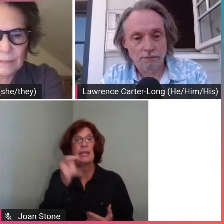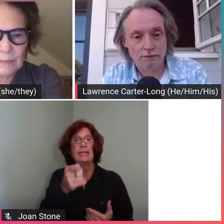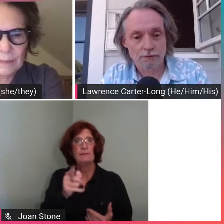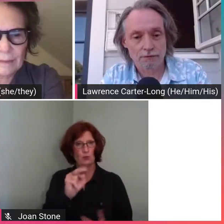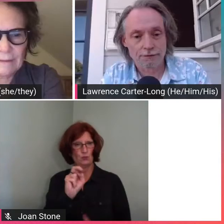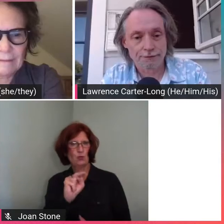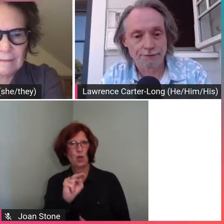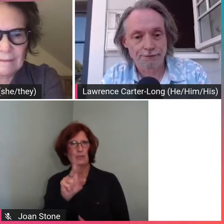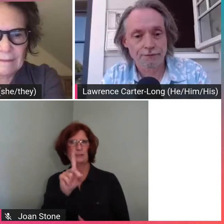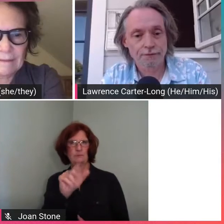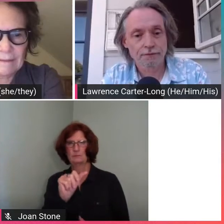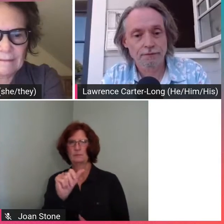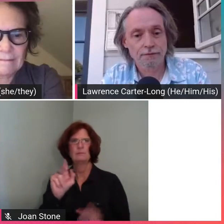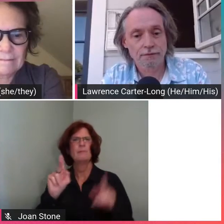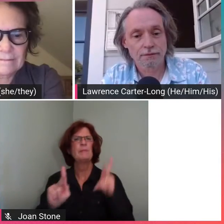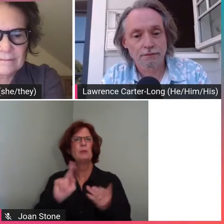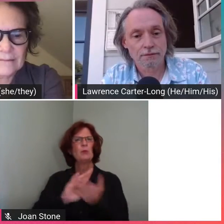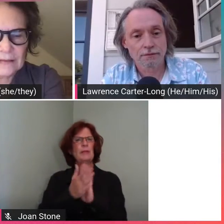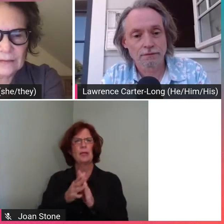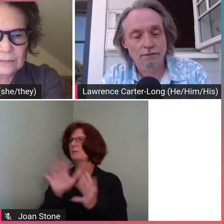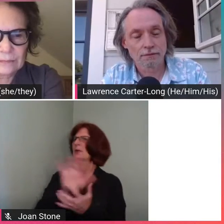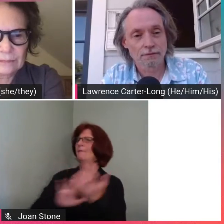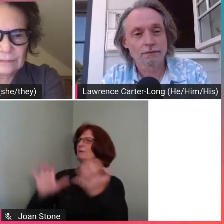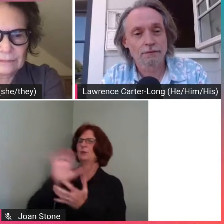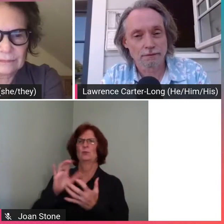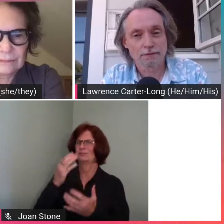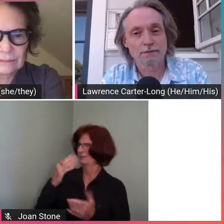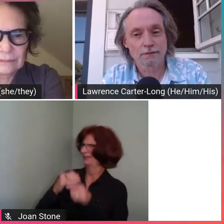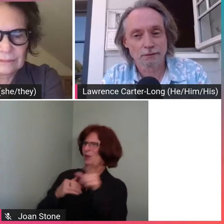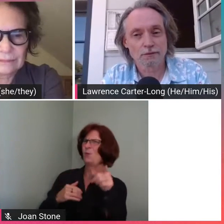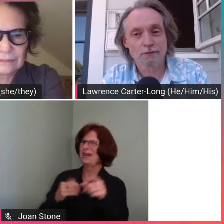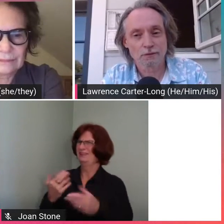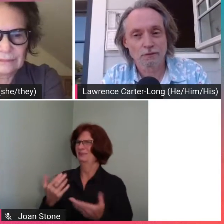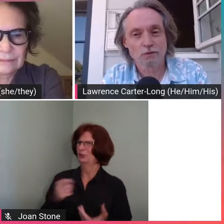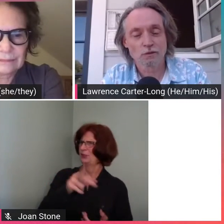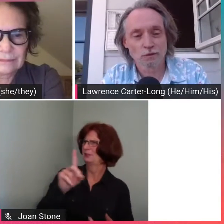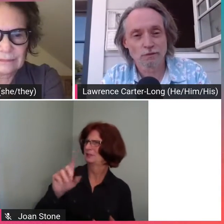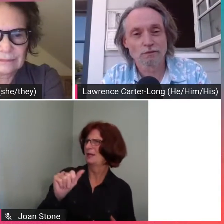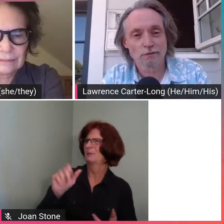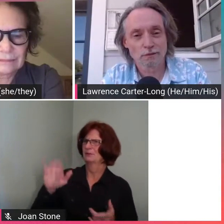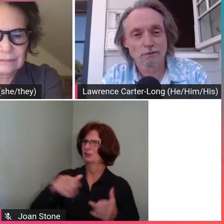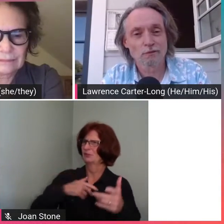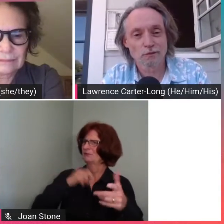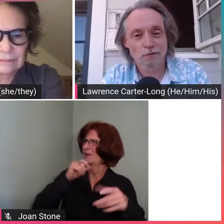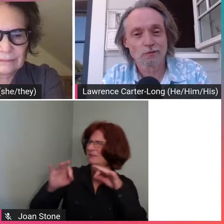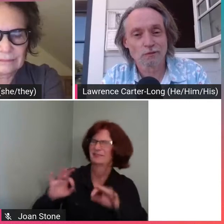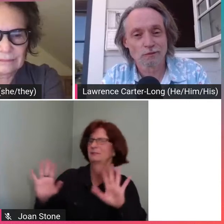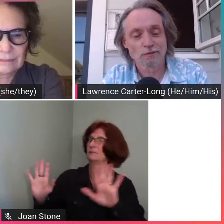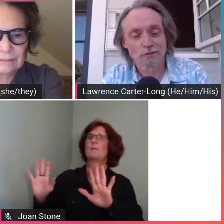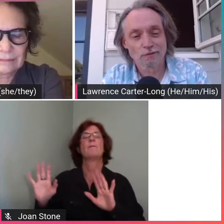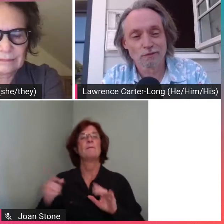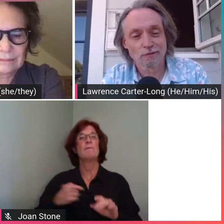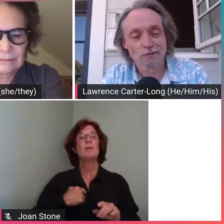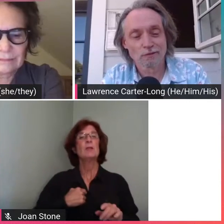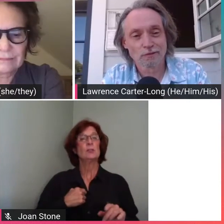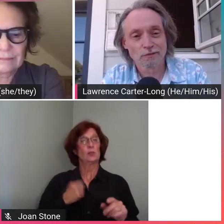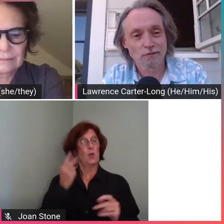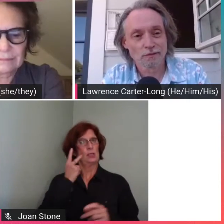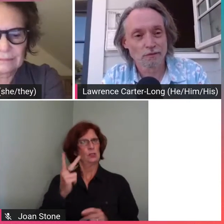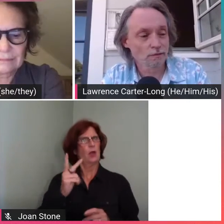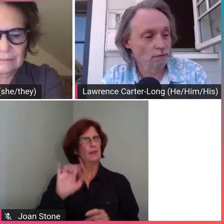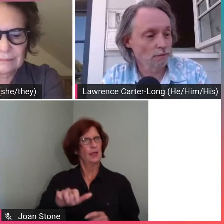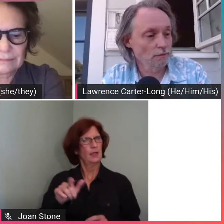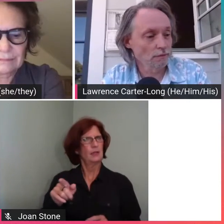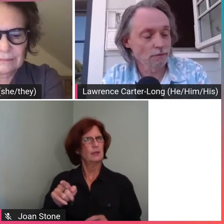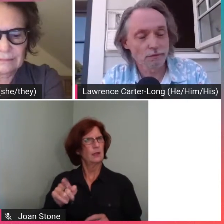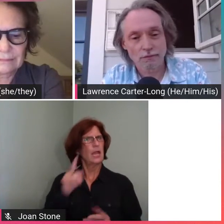non-disabled character, it would confuse the audience if it weren't explained in the plot. Wow. So I saw this play out. I started noticing patterns. I was